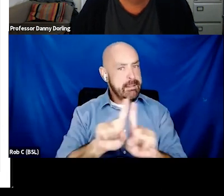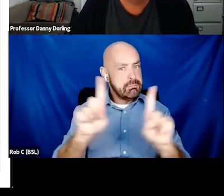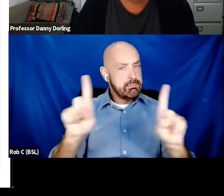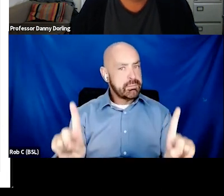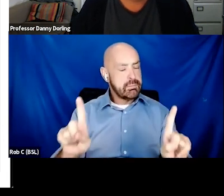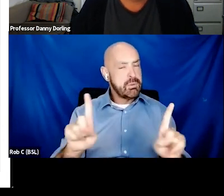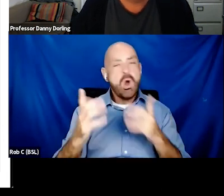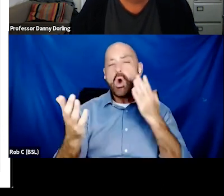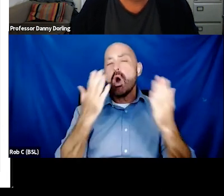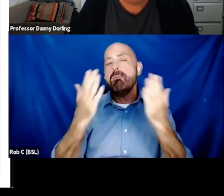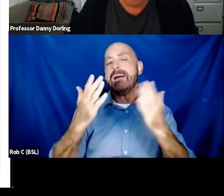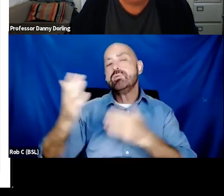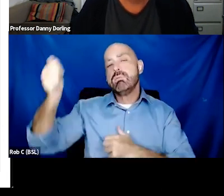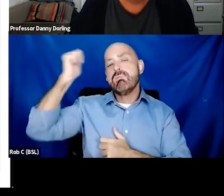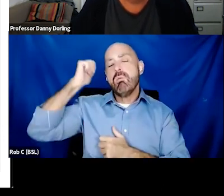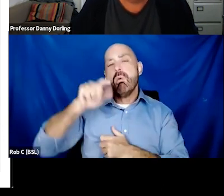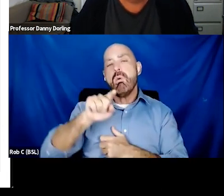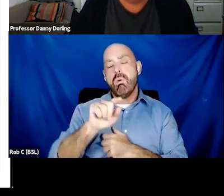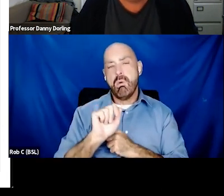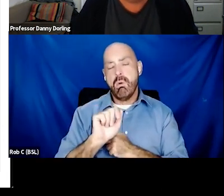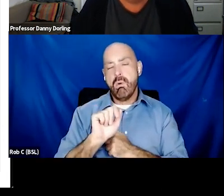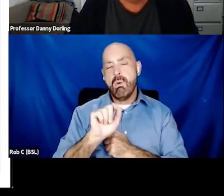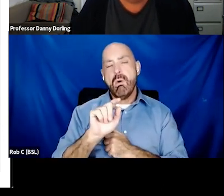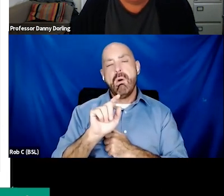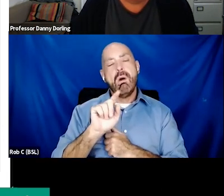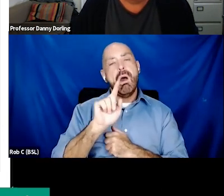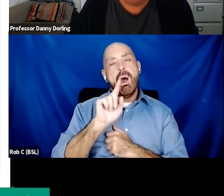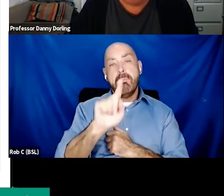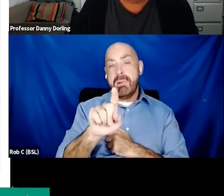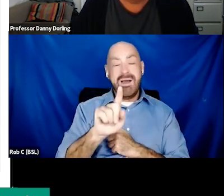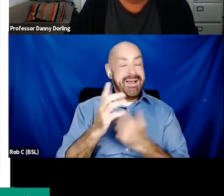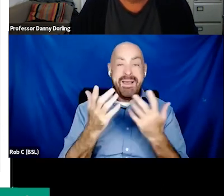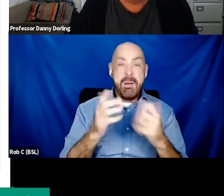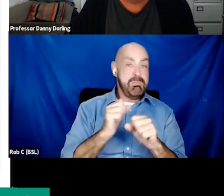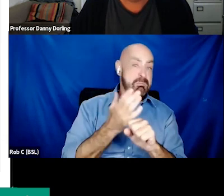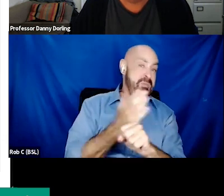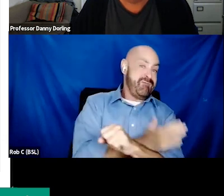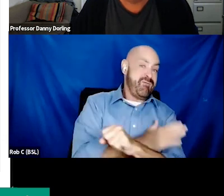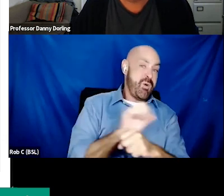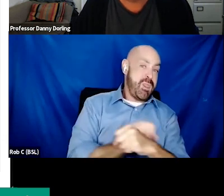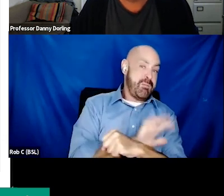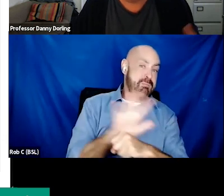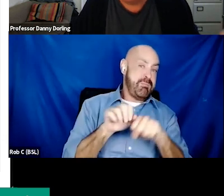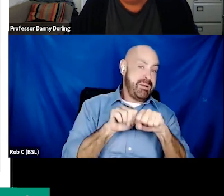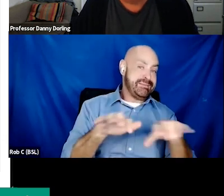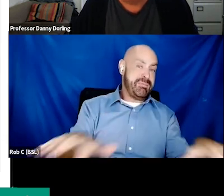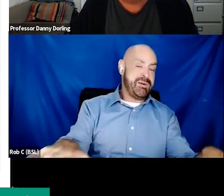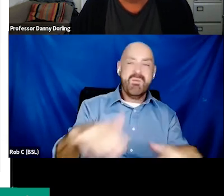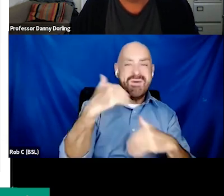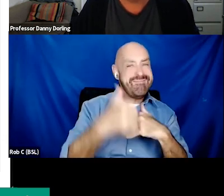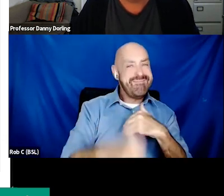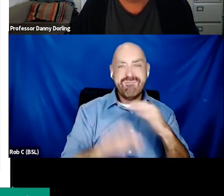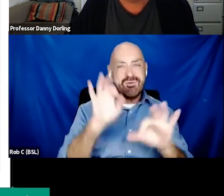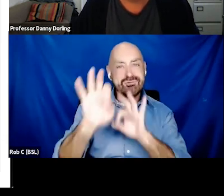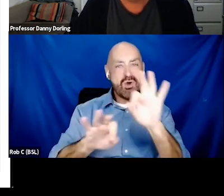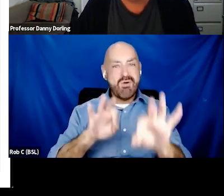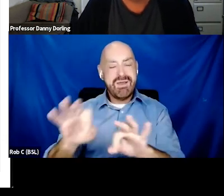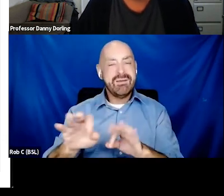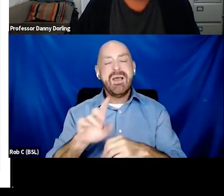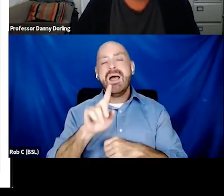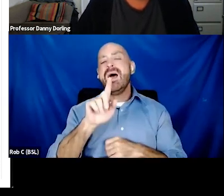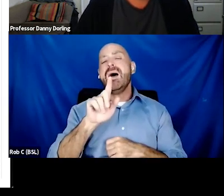of course, we didn't take a survey like this before the pandemic began because we didn't know we would have to, but we can make some